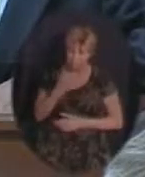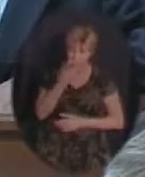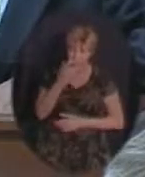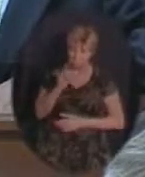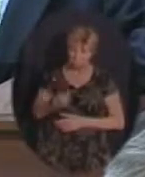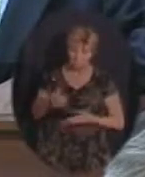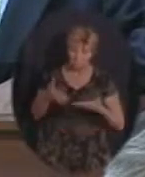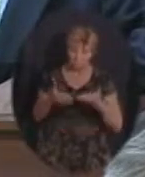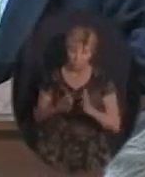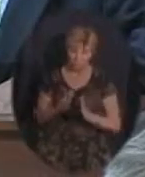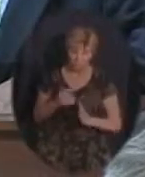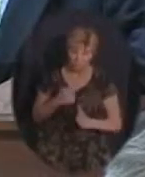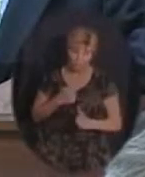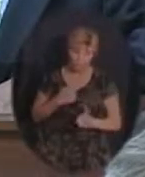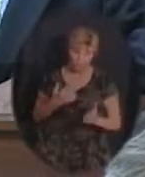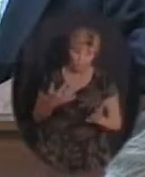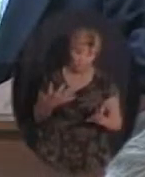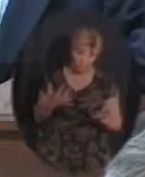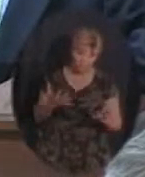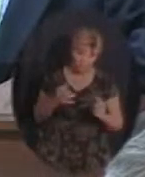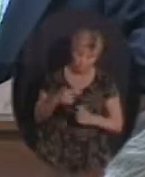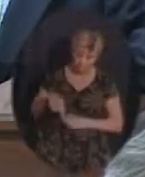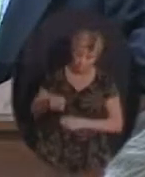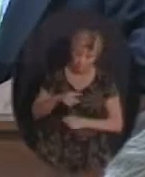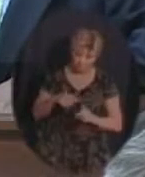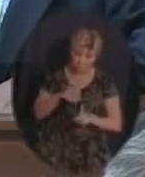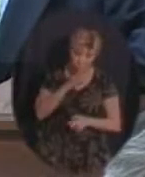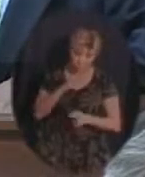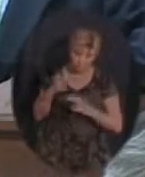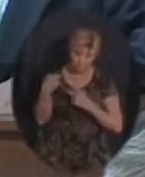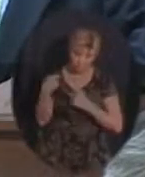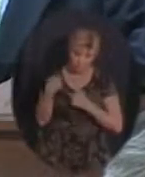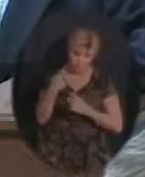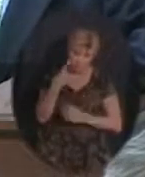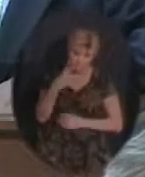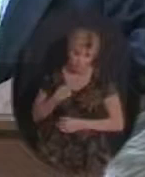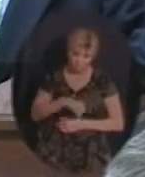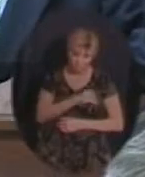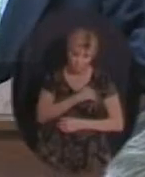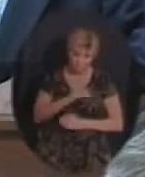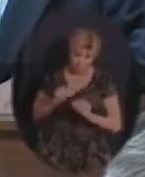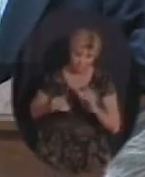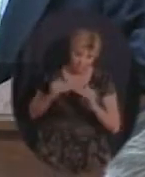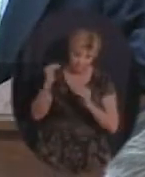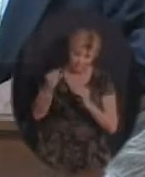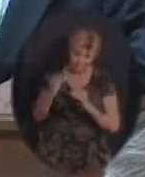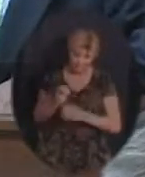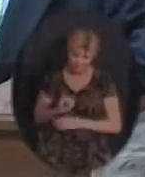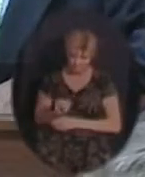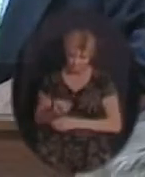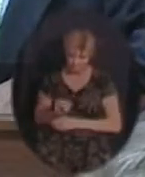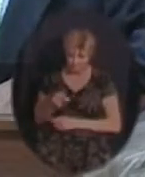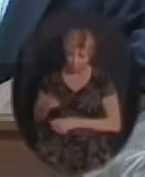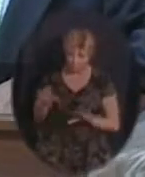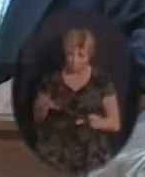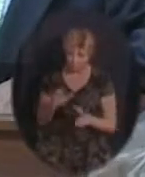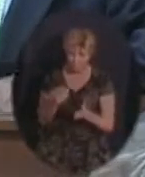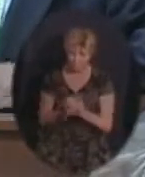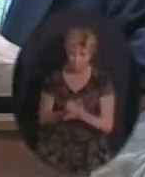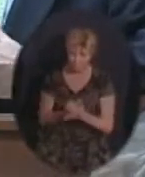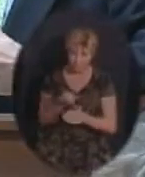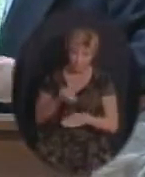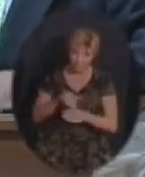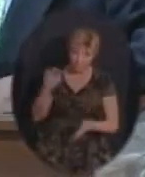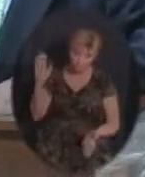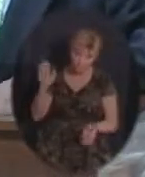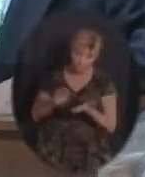community, our excess stop-loss insurer, and they have done that. And they do it at a reduced commission level as well. So